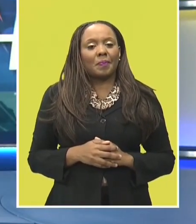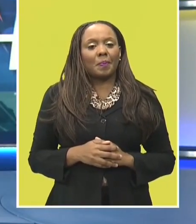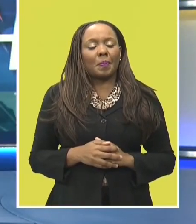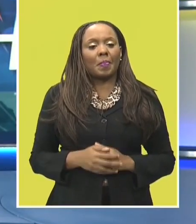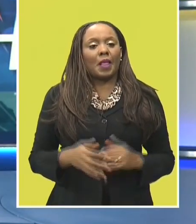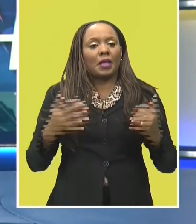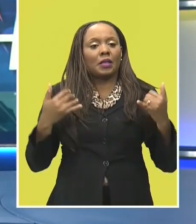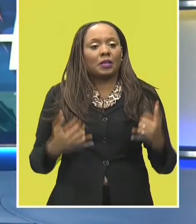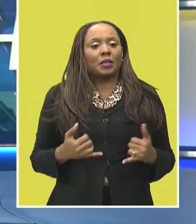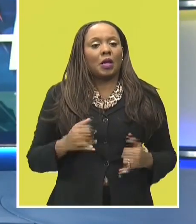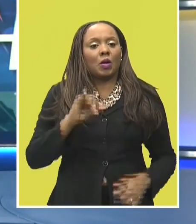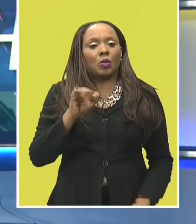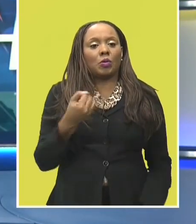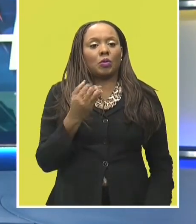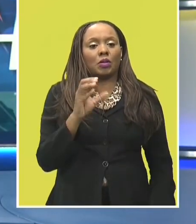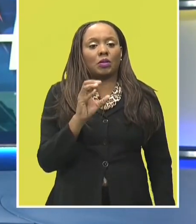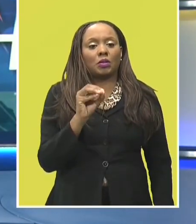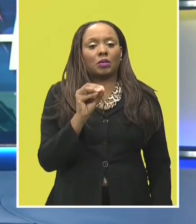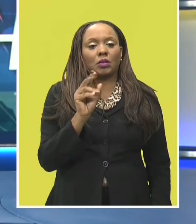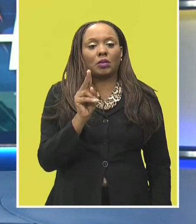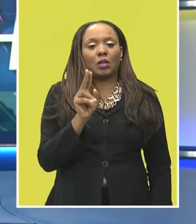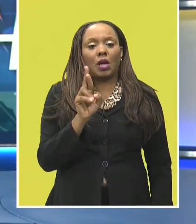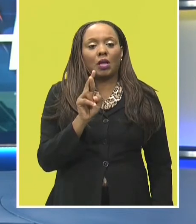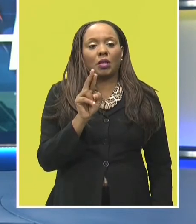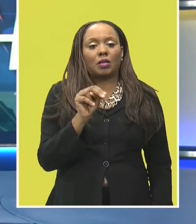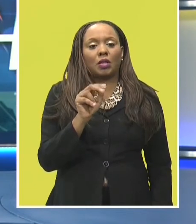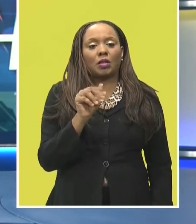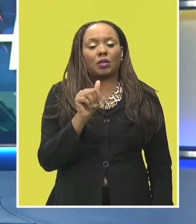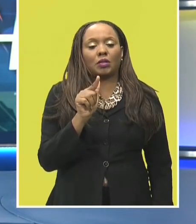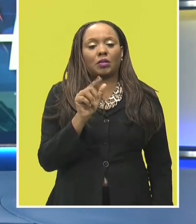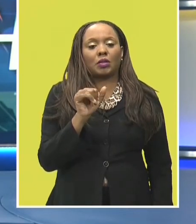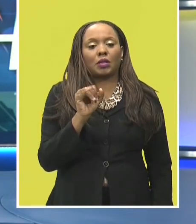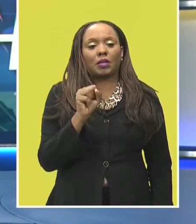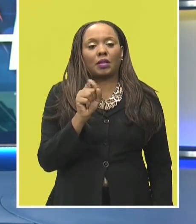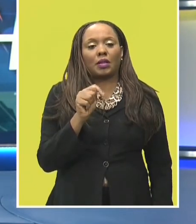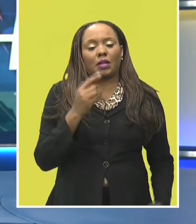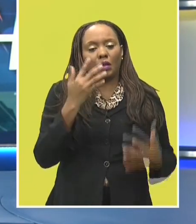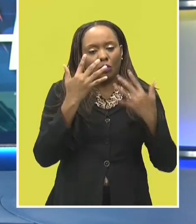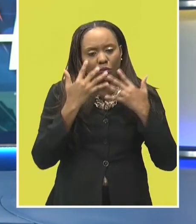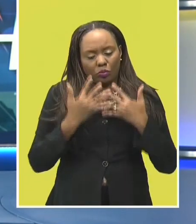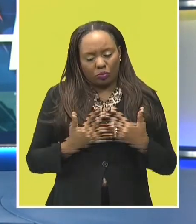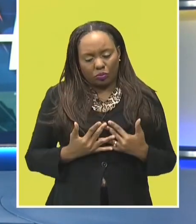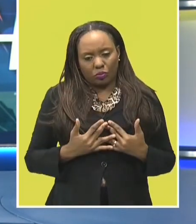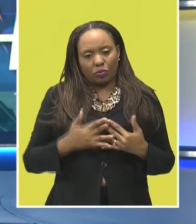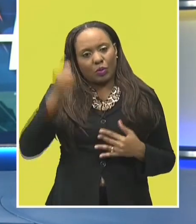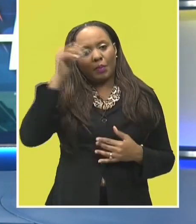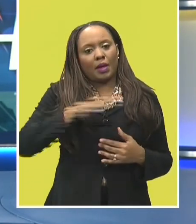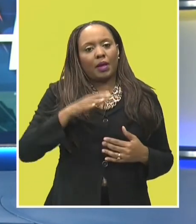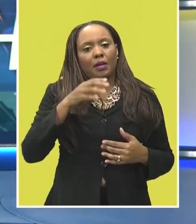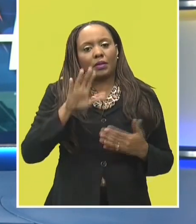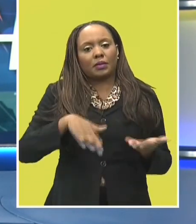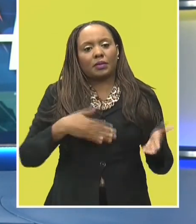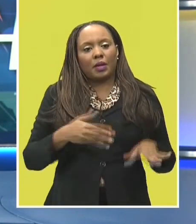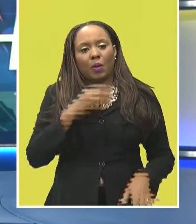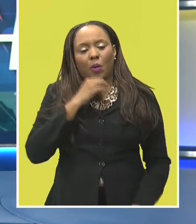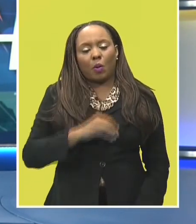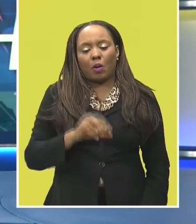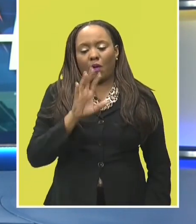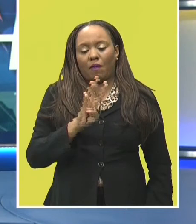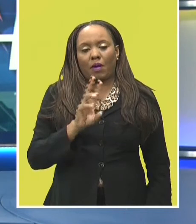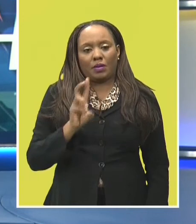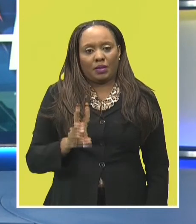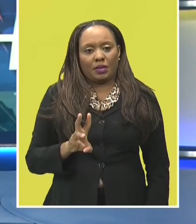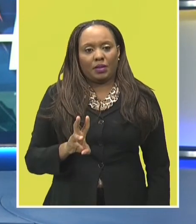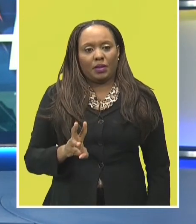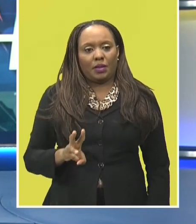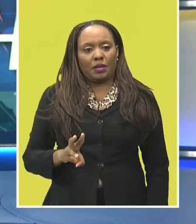The local journalistic fraternity is mourning the loss of a long-standing member. Dead is 46-year-old Antonio Miller, a former news photographer